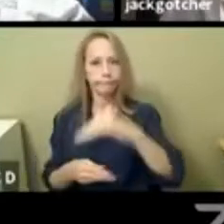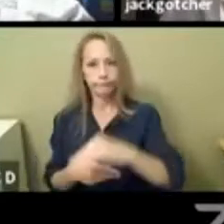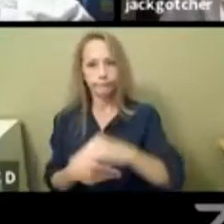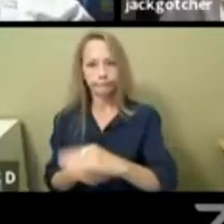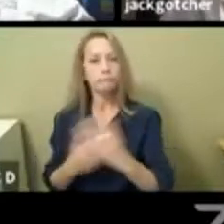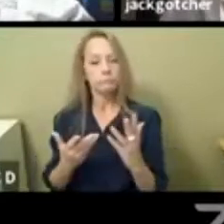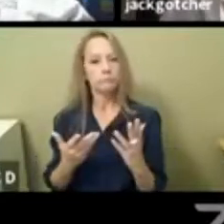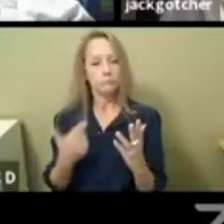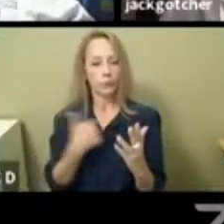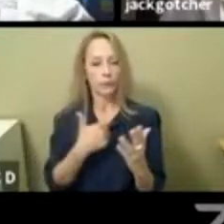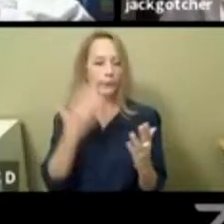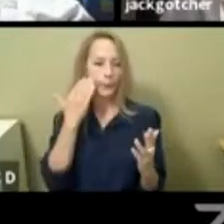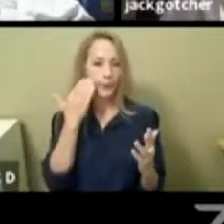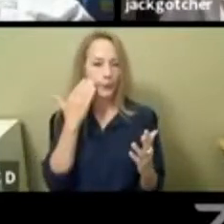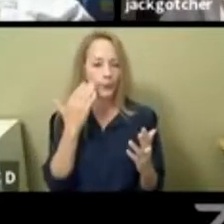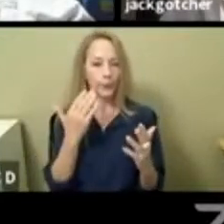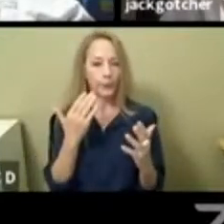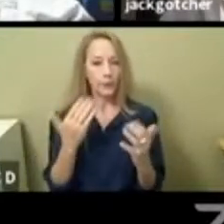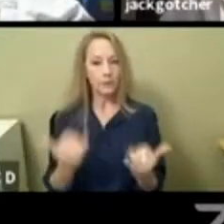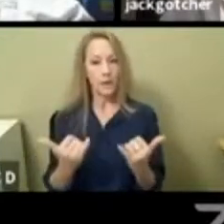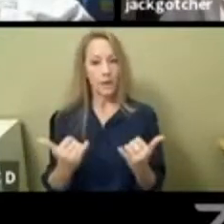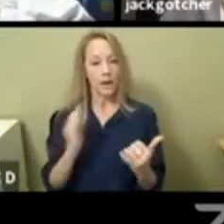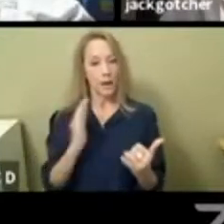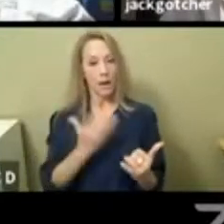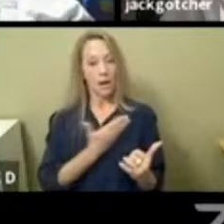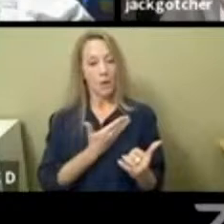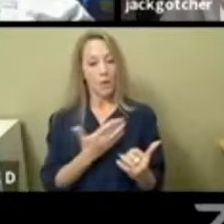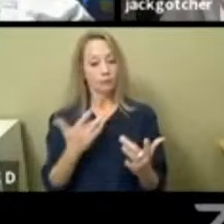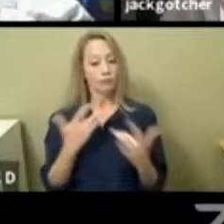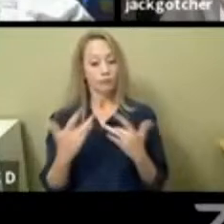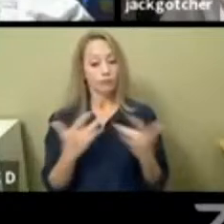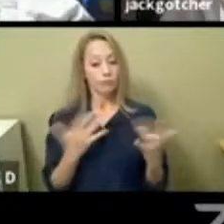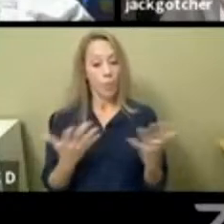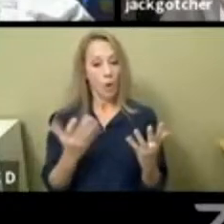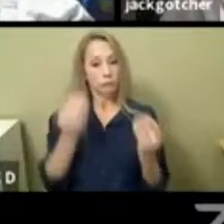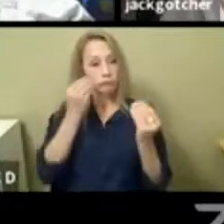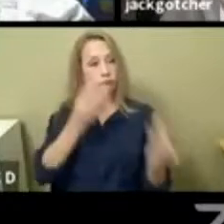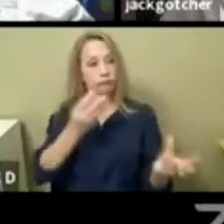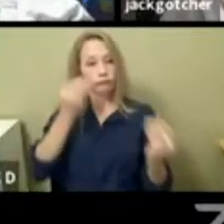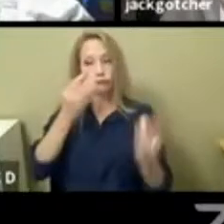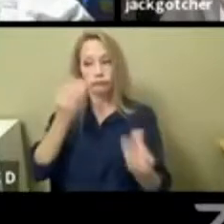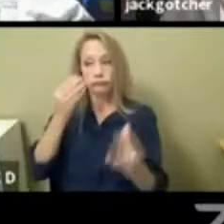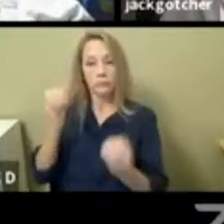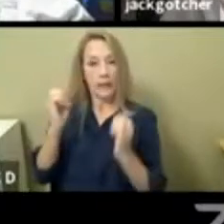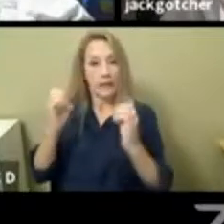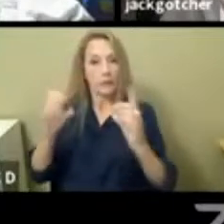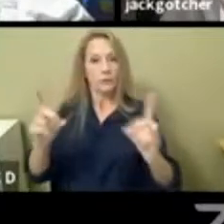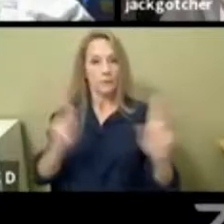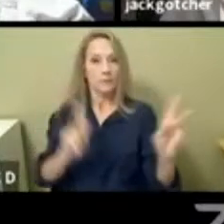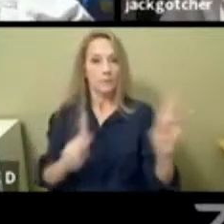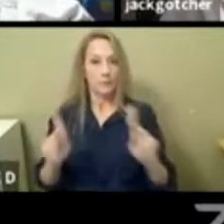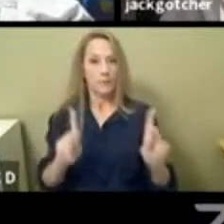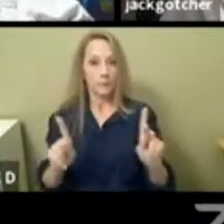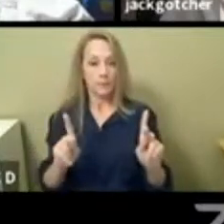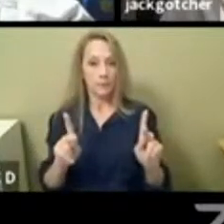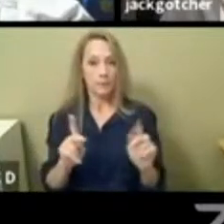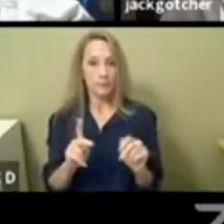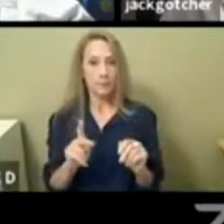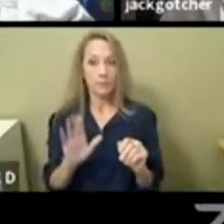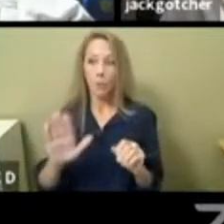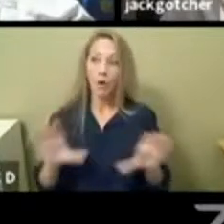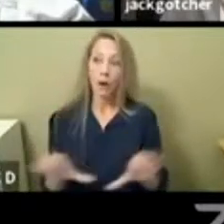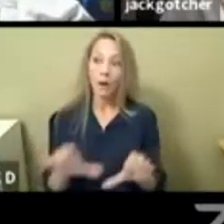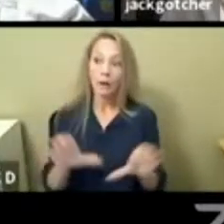the biggest thing we need to work with right now is, I think, education, getting the word out that our 5 core actions really can